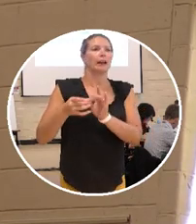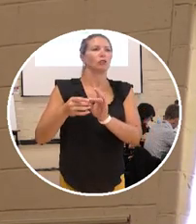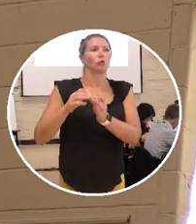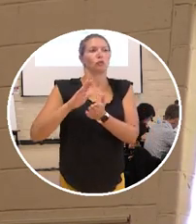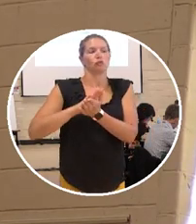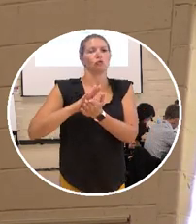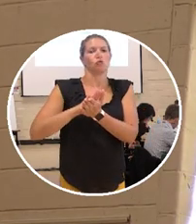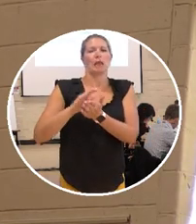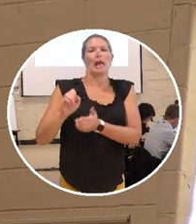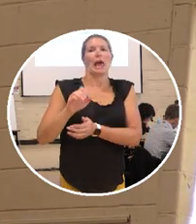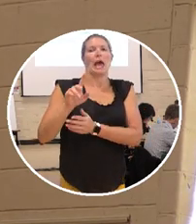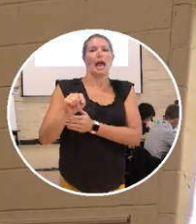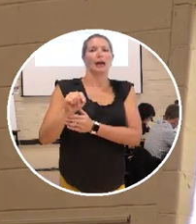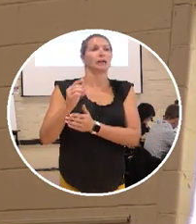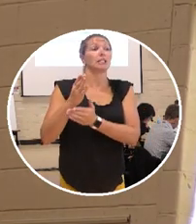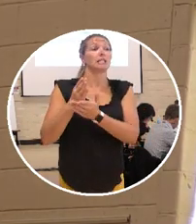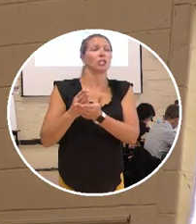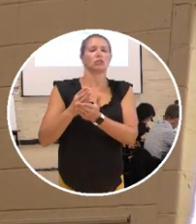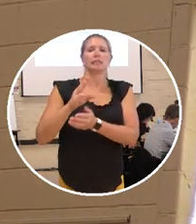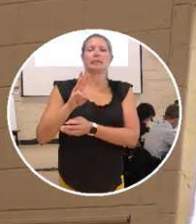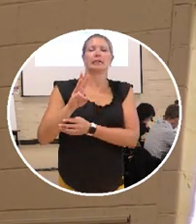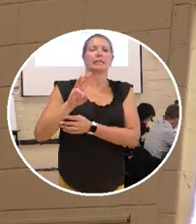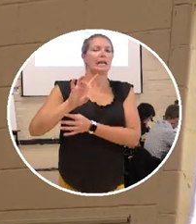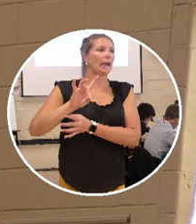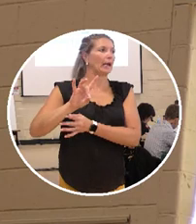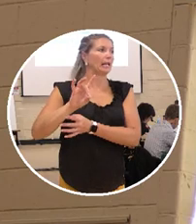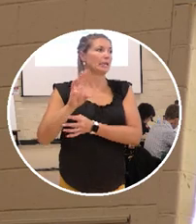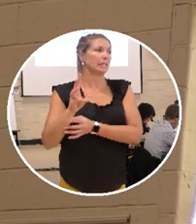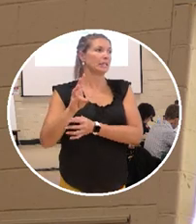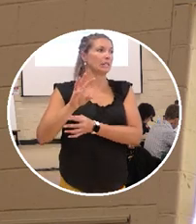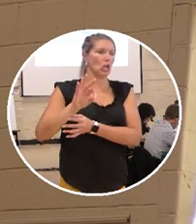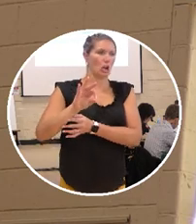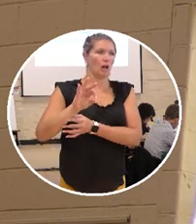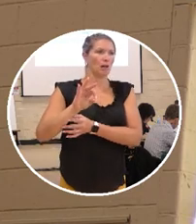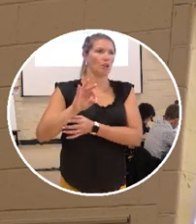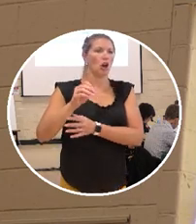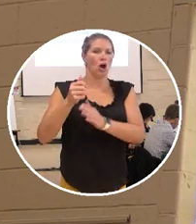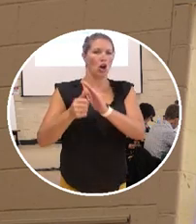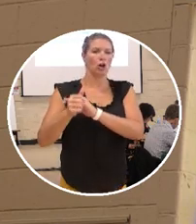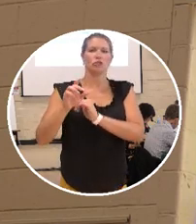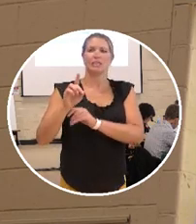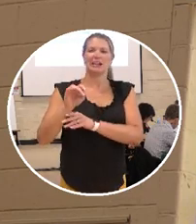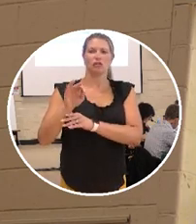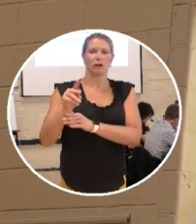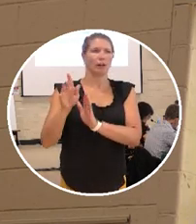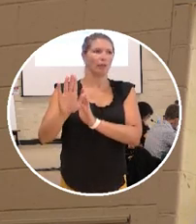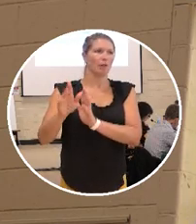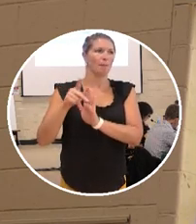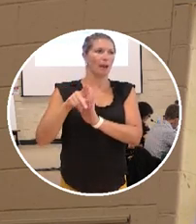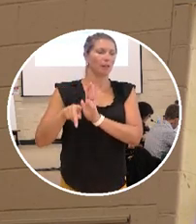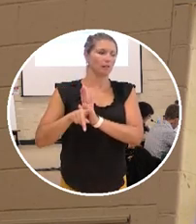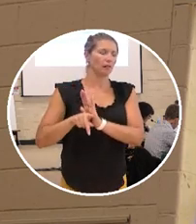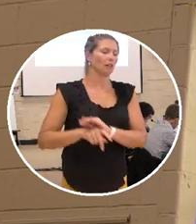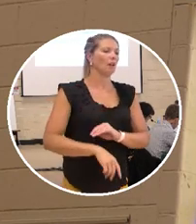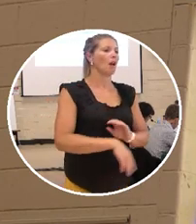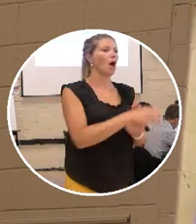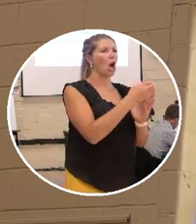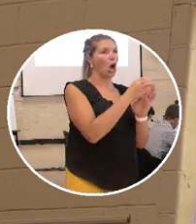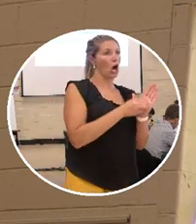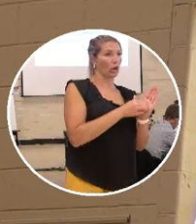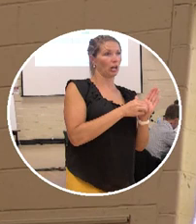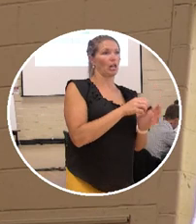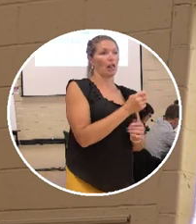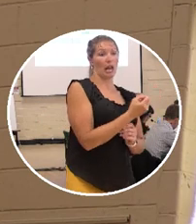68 and 69, and district policy. Article 11, public participation at